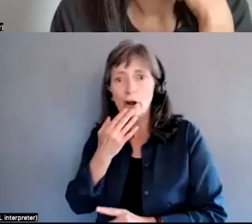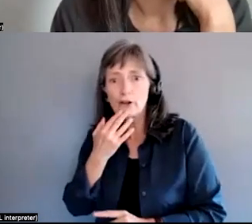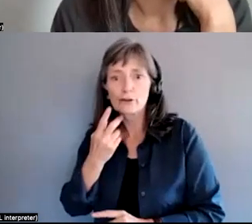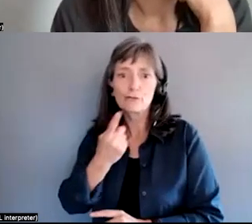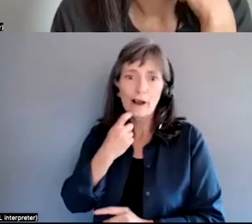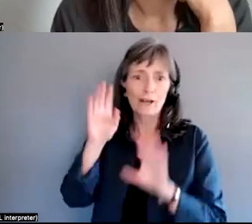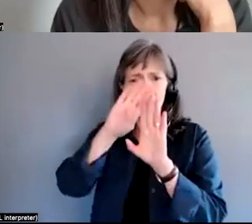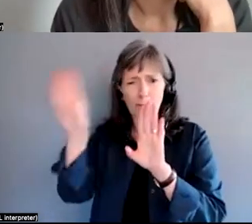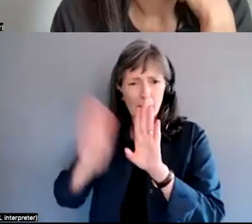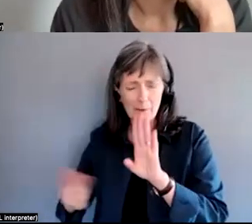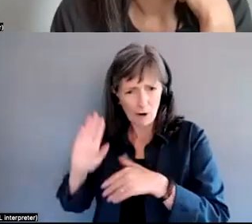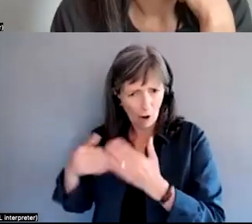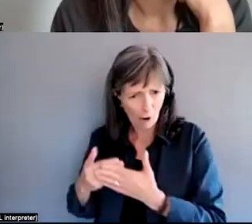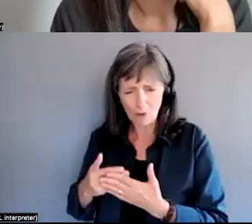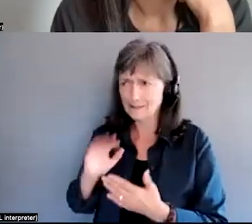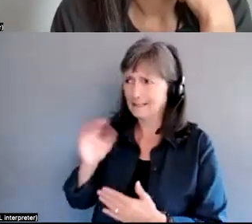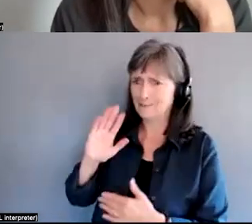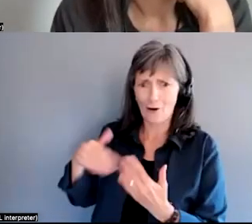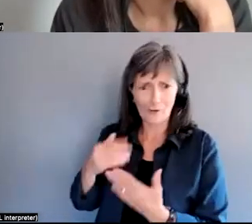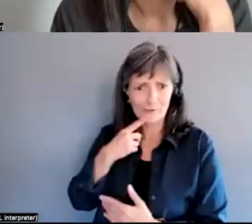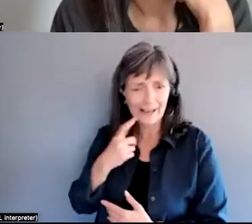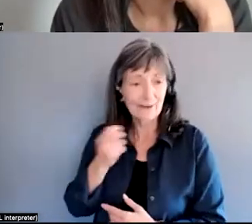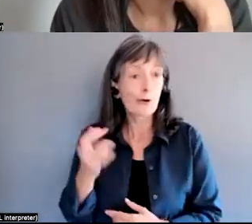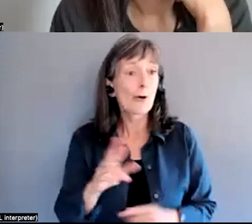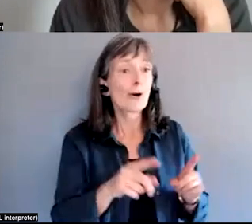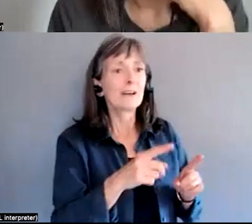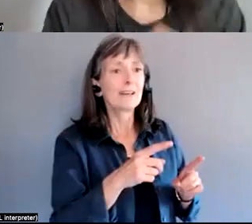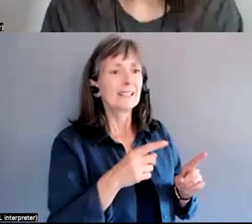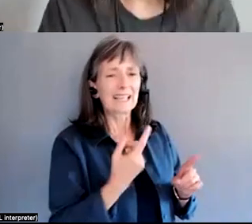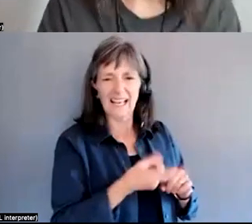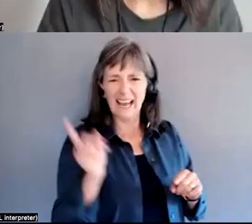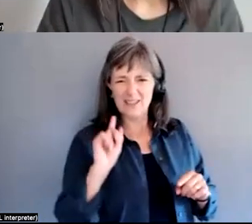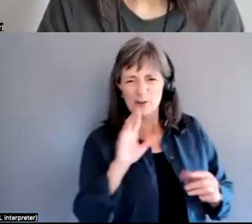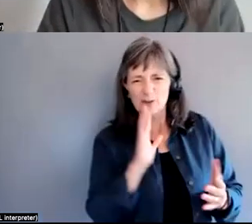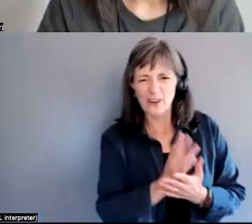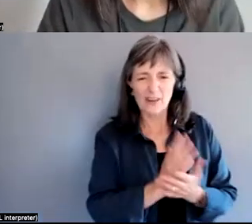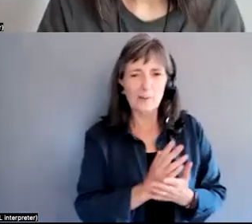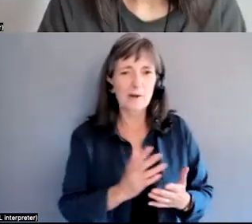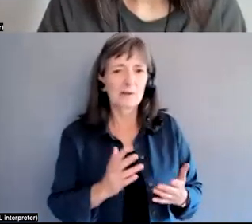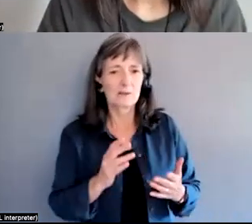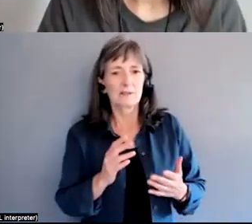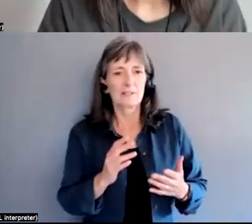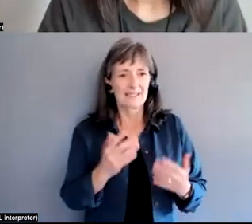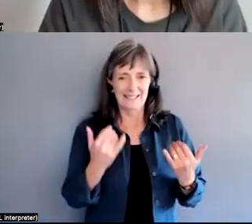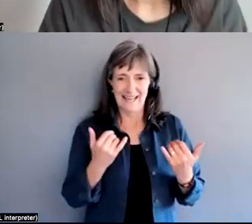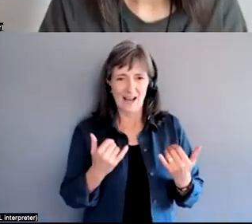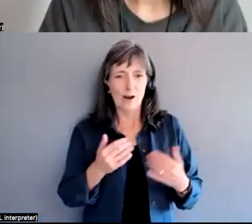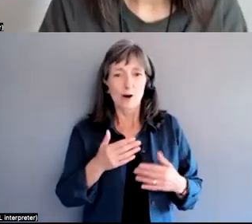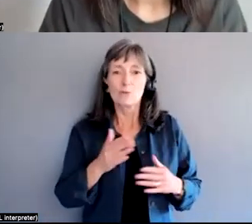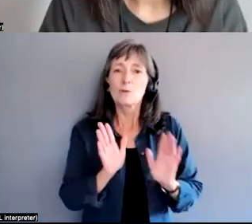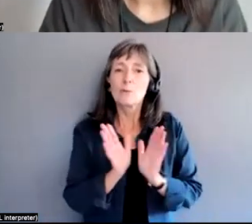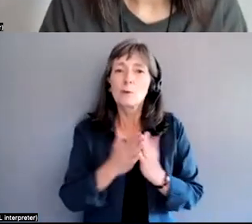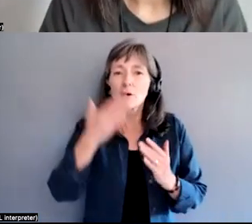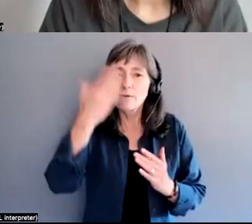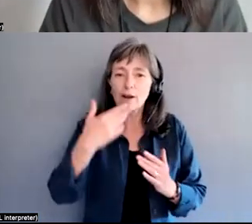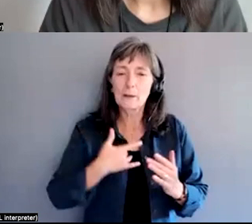his design roundup for last year was talking about the blobs of color that appear on various book covers these days. It's often not